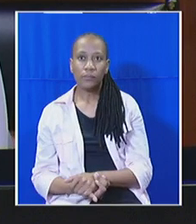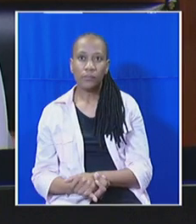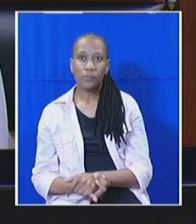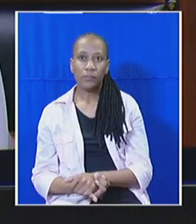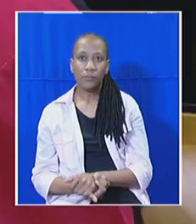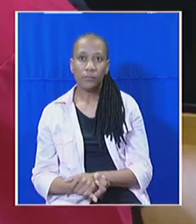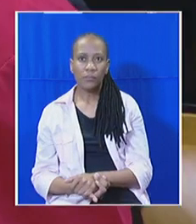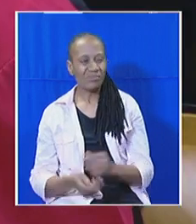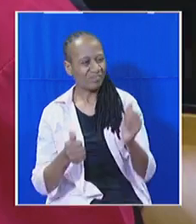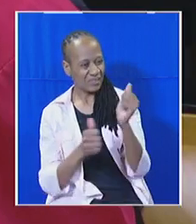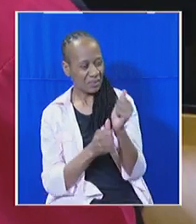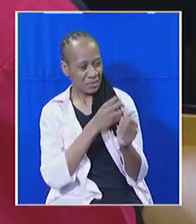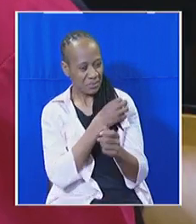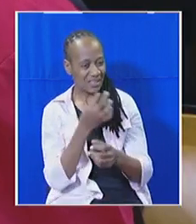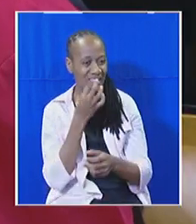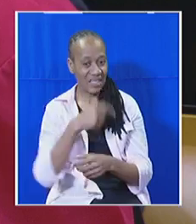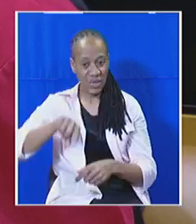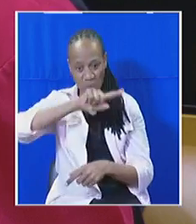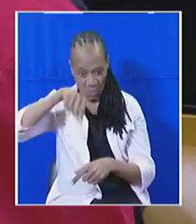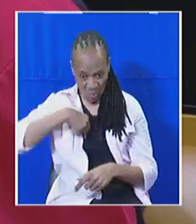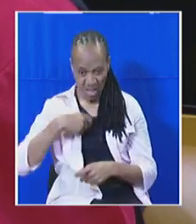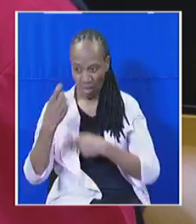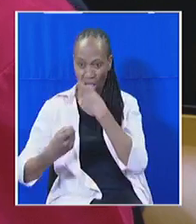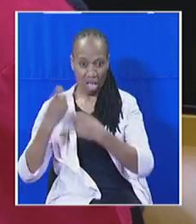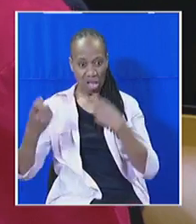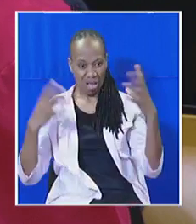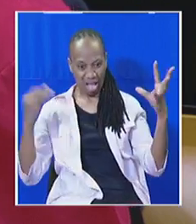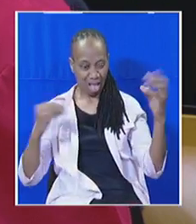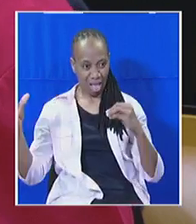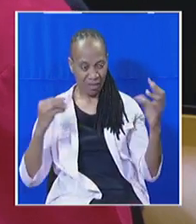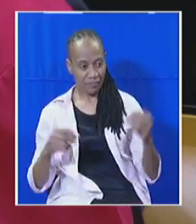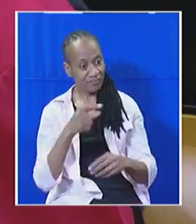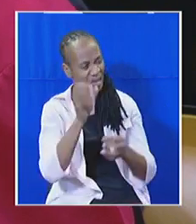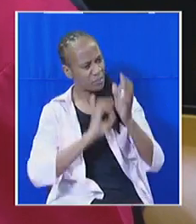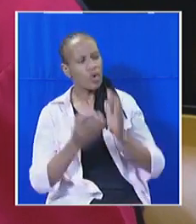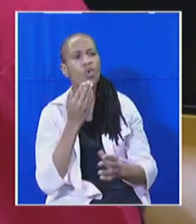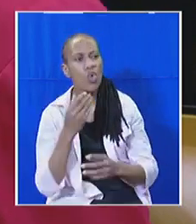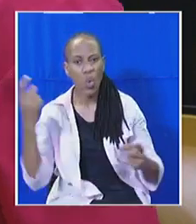the members of this Parliament howlers. Can he clarify who are the howlers here?